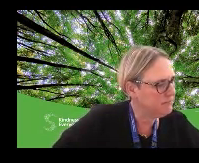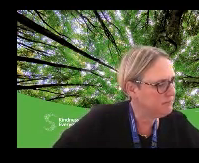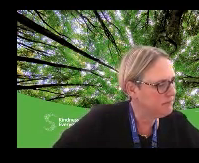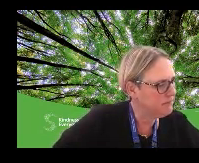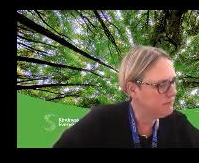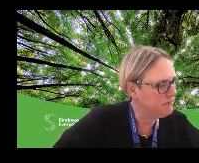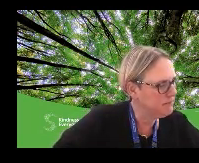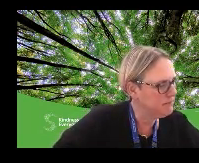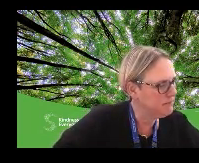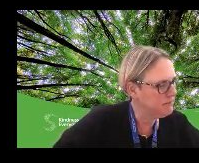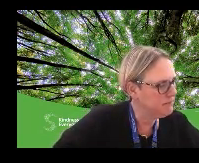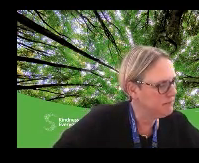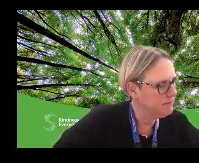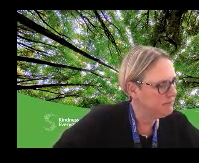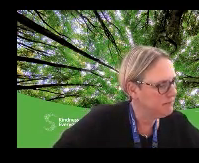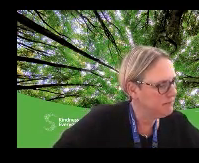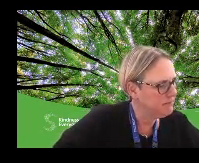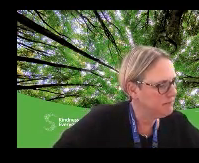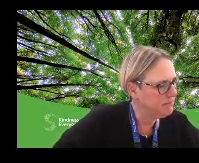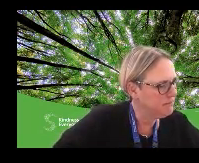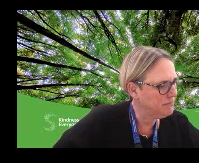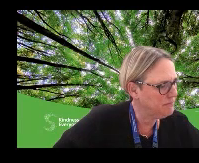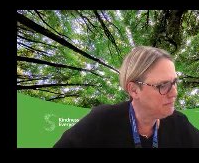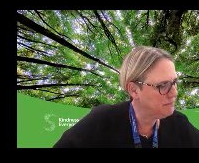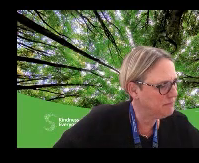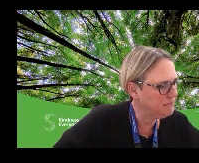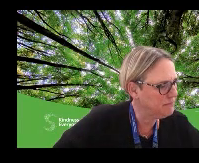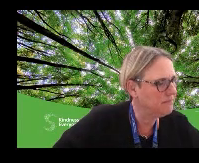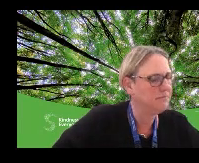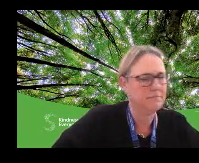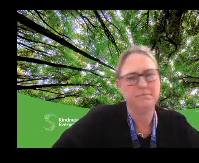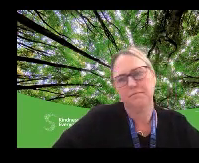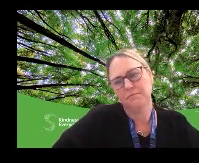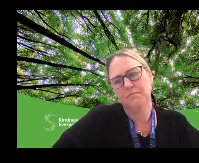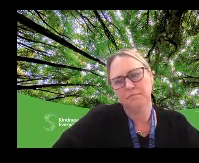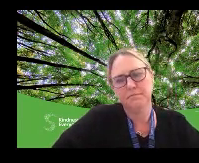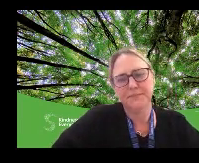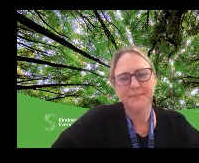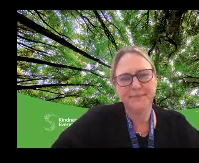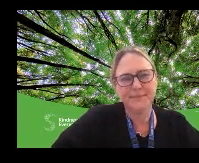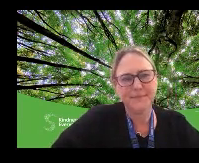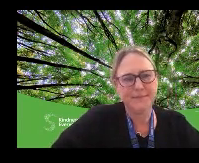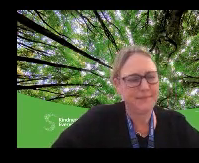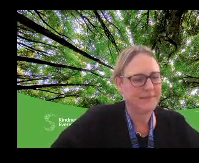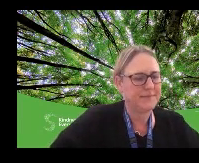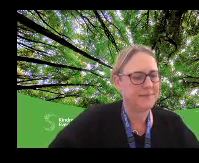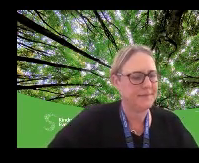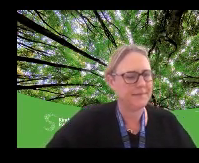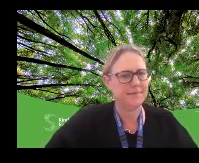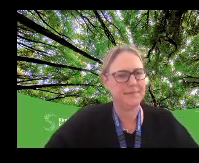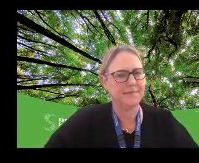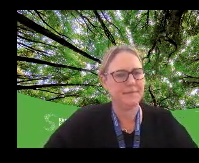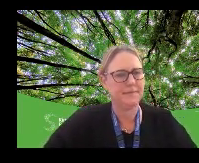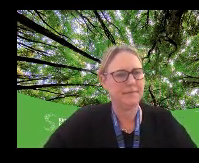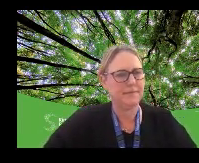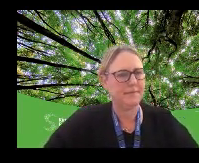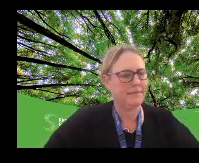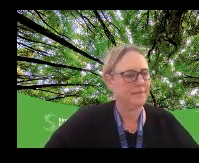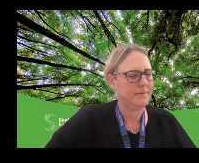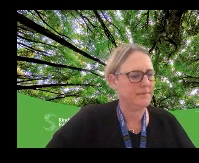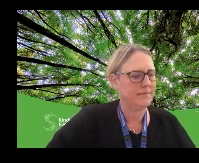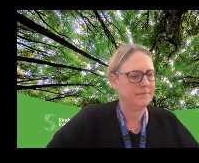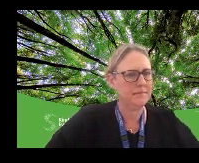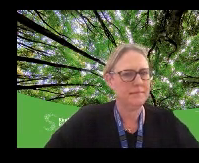how closely it matches up to that criteria. So this helps us just to get a better understanding of that person at this